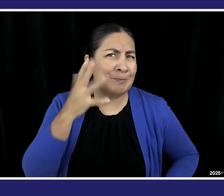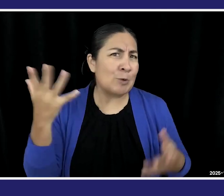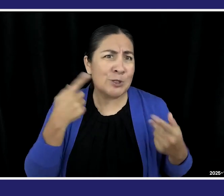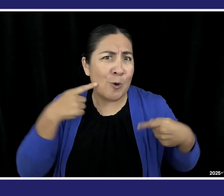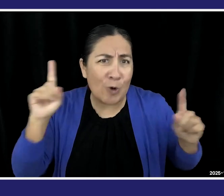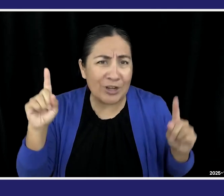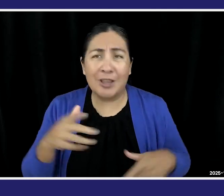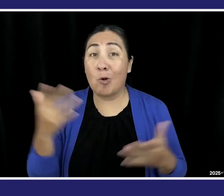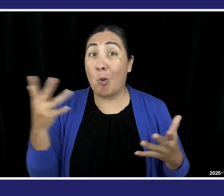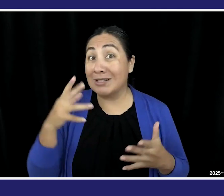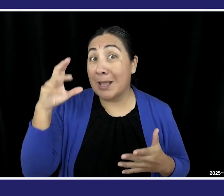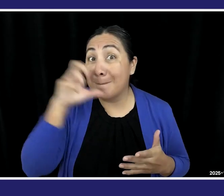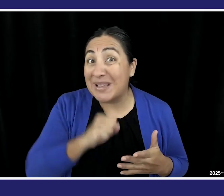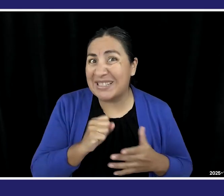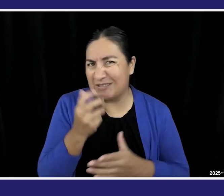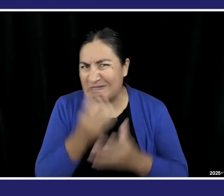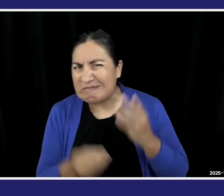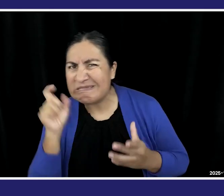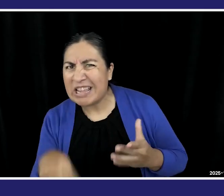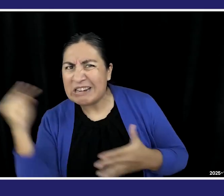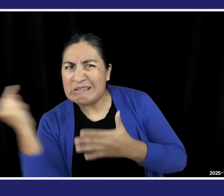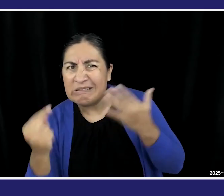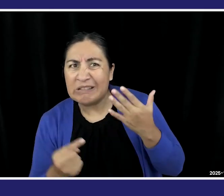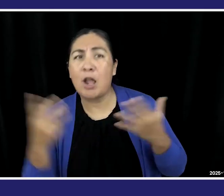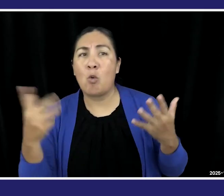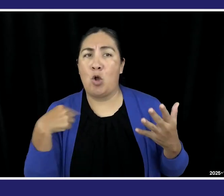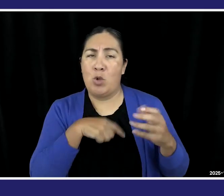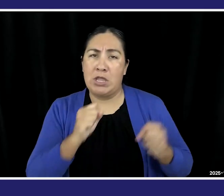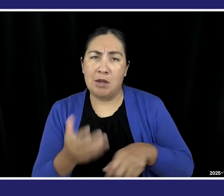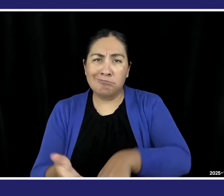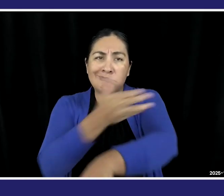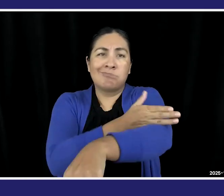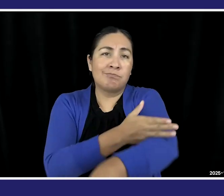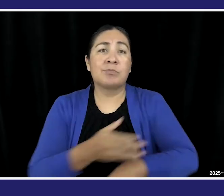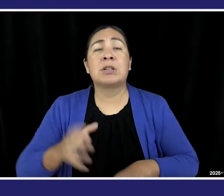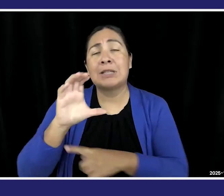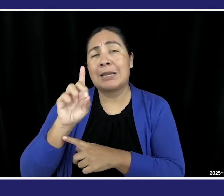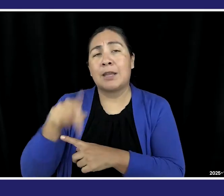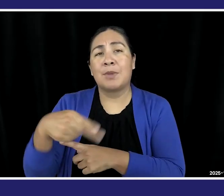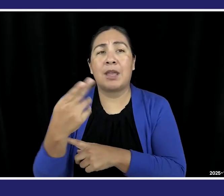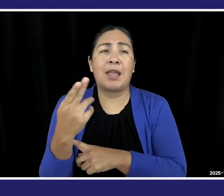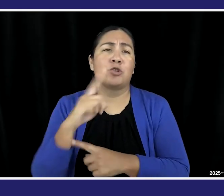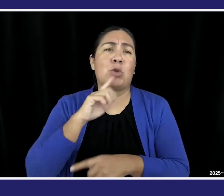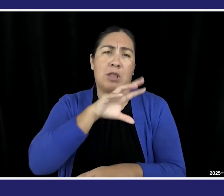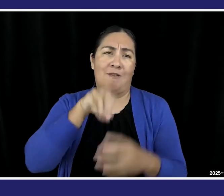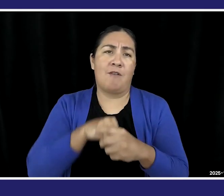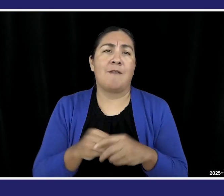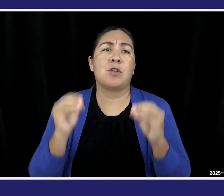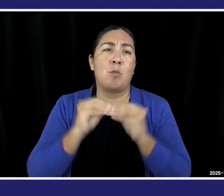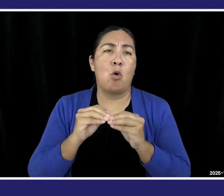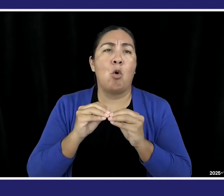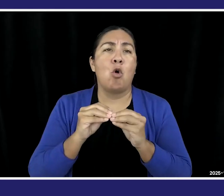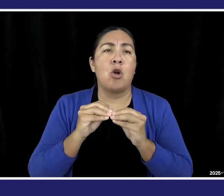CDPH's population-based behavioral health prevention strategy is part of a statewide effort to build a stronger and more